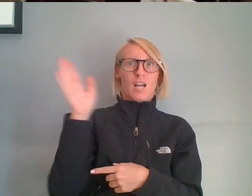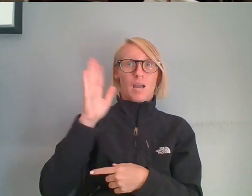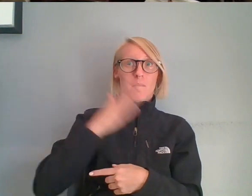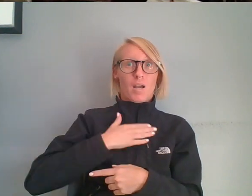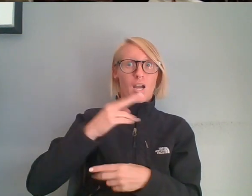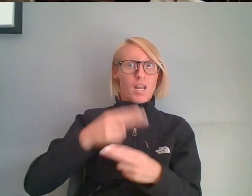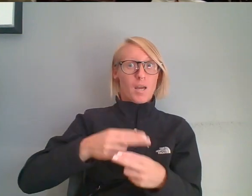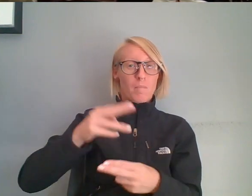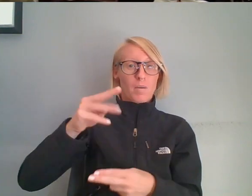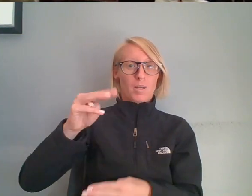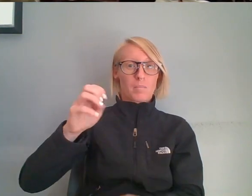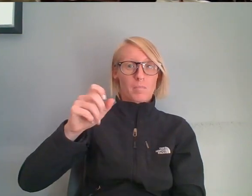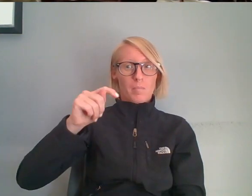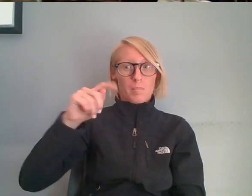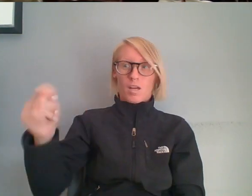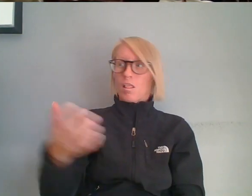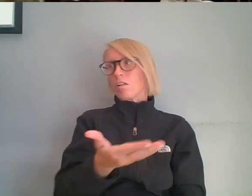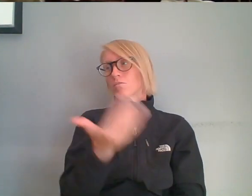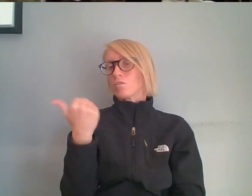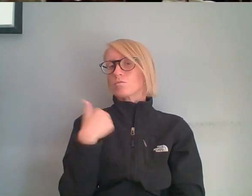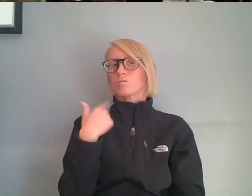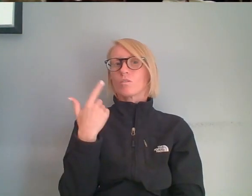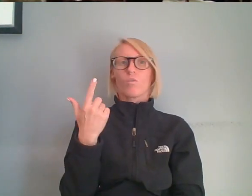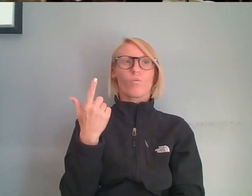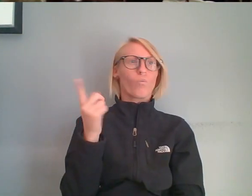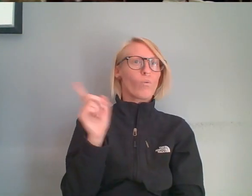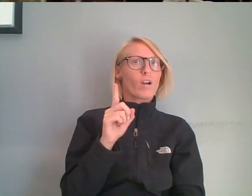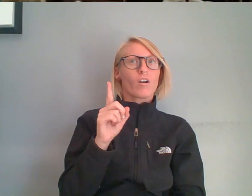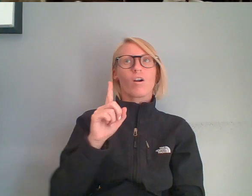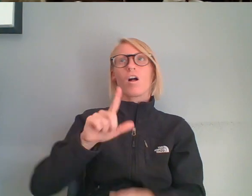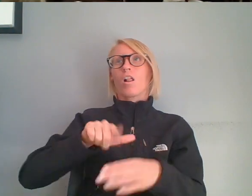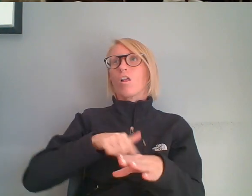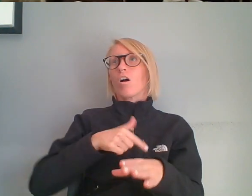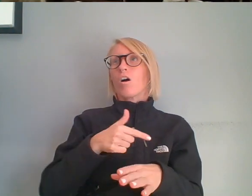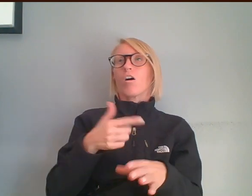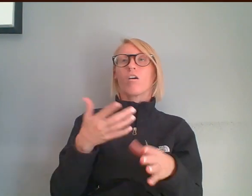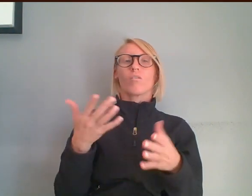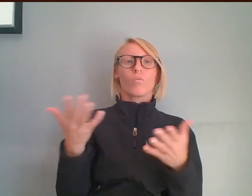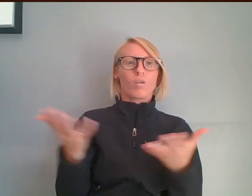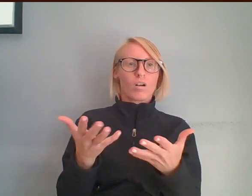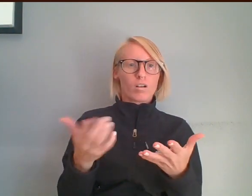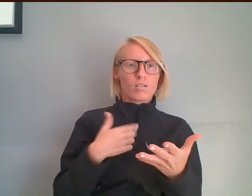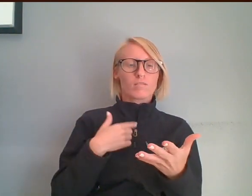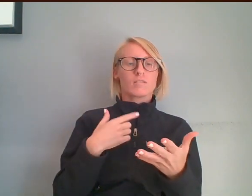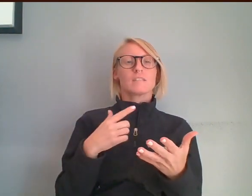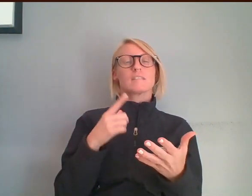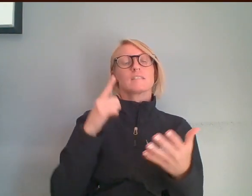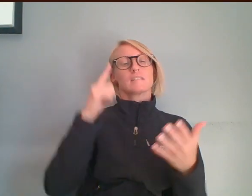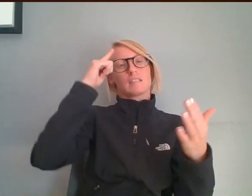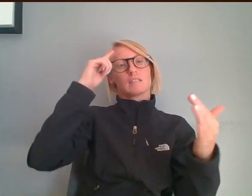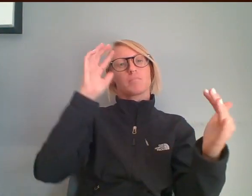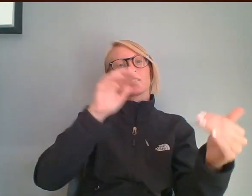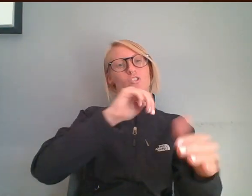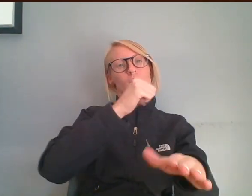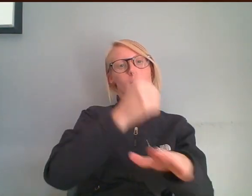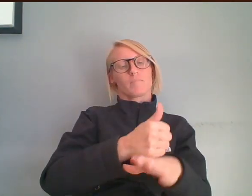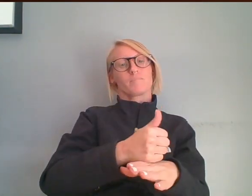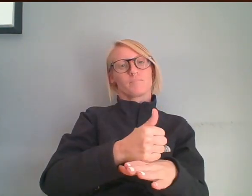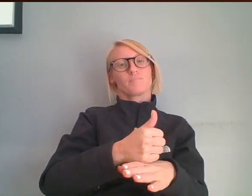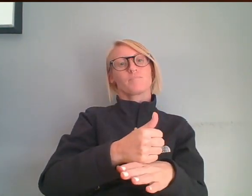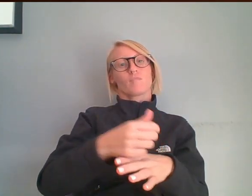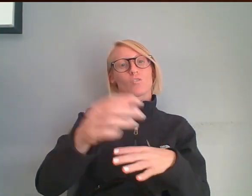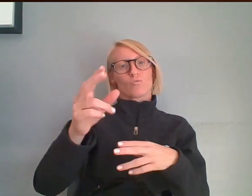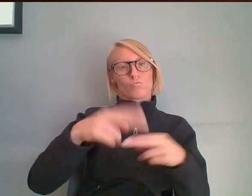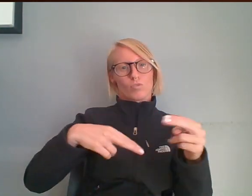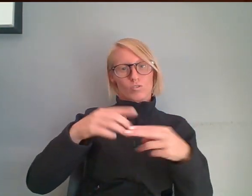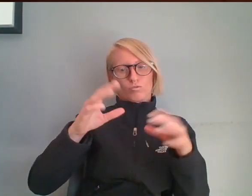You want to know where you're going, why you're going there, how long it's going to take. You need to set expectations, and structure does that. Problem, solution, benefit is a